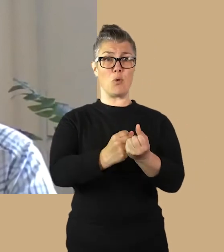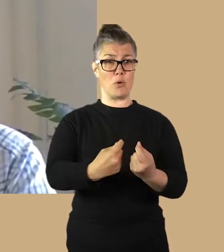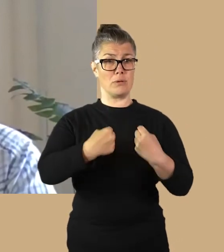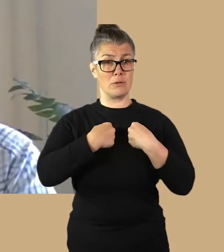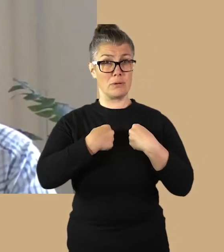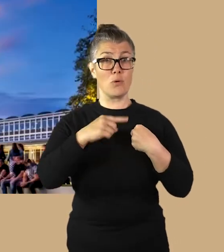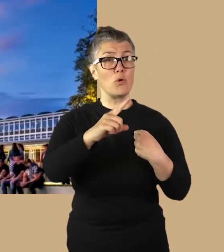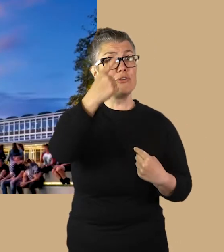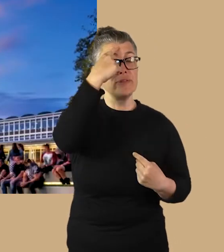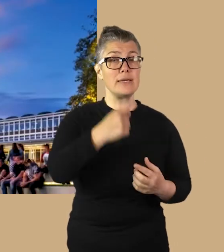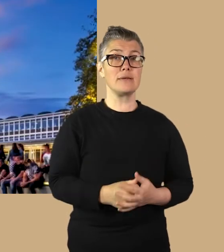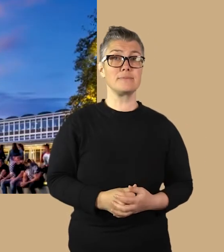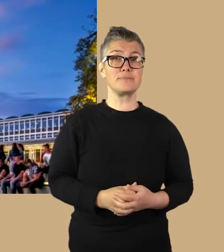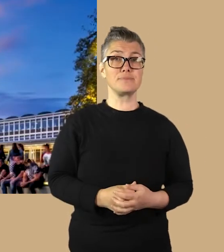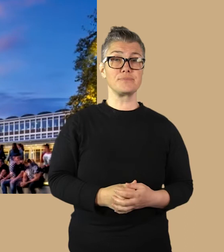that?